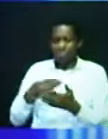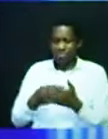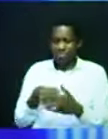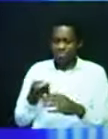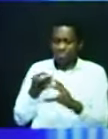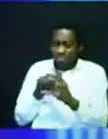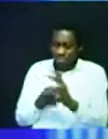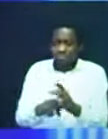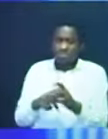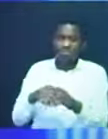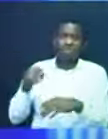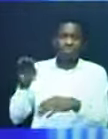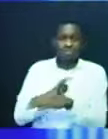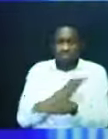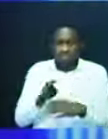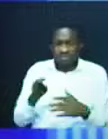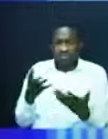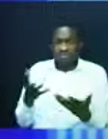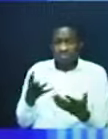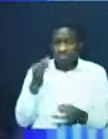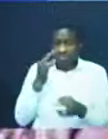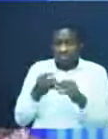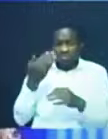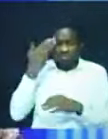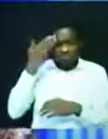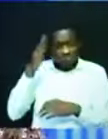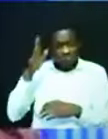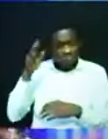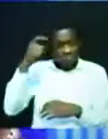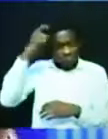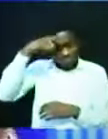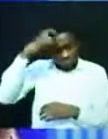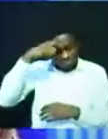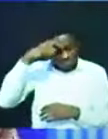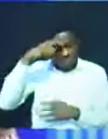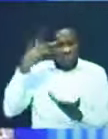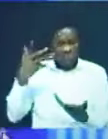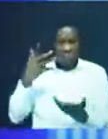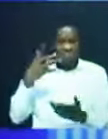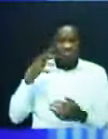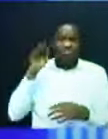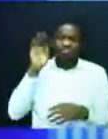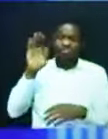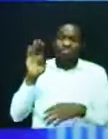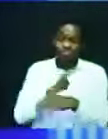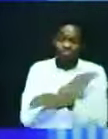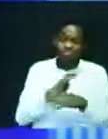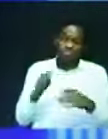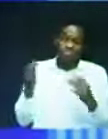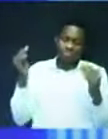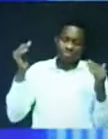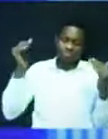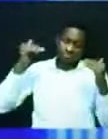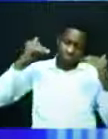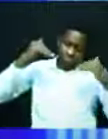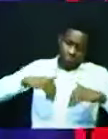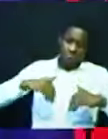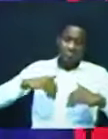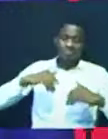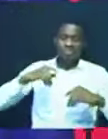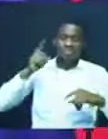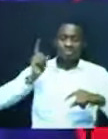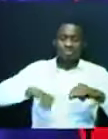difference between seed and bread, your business will collapse. It will not just stand the test of time.